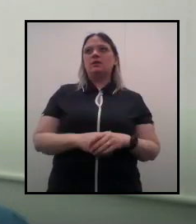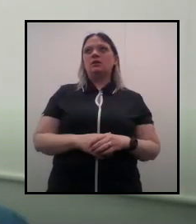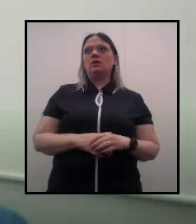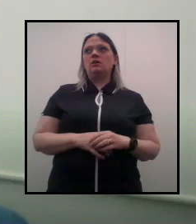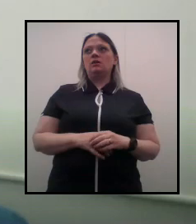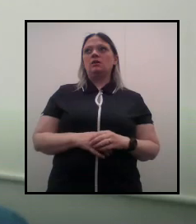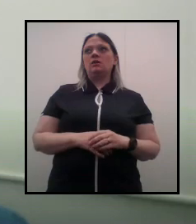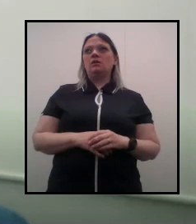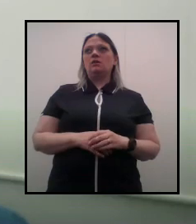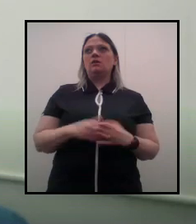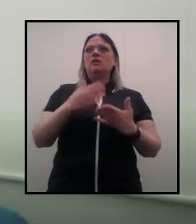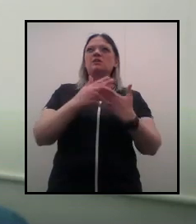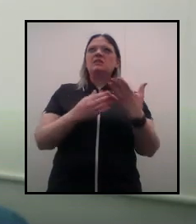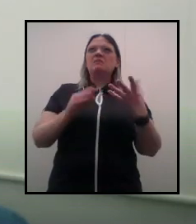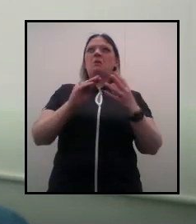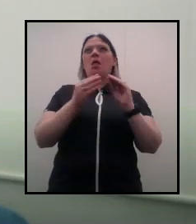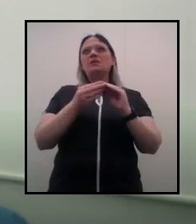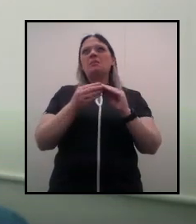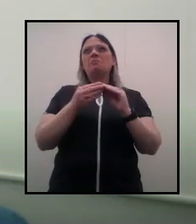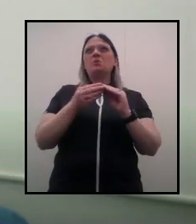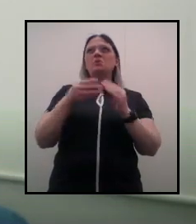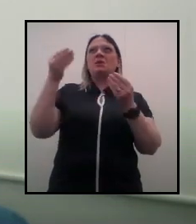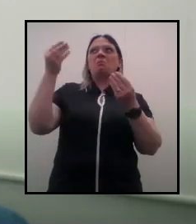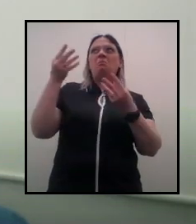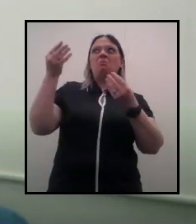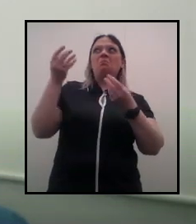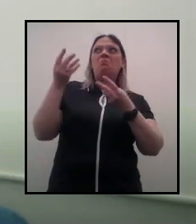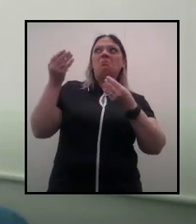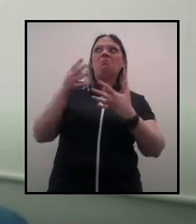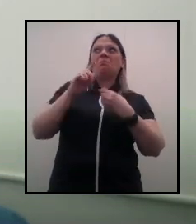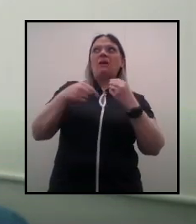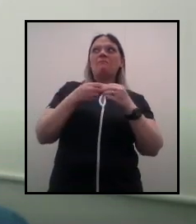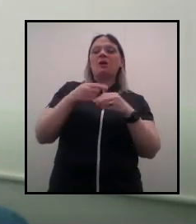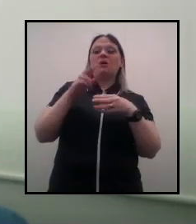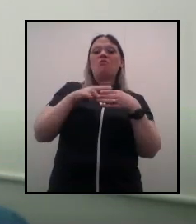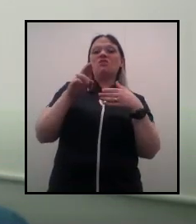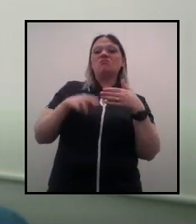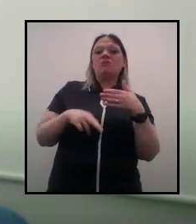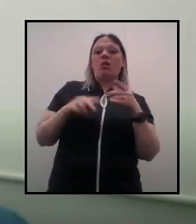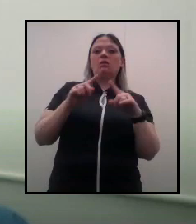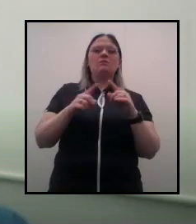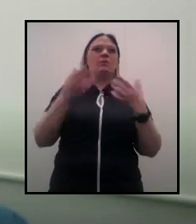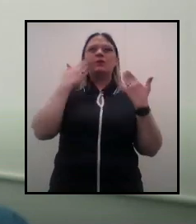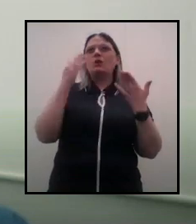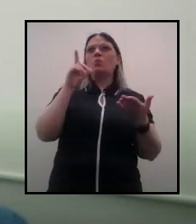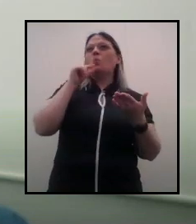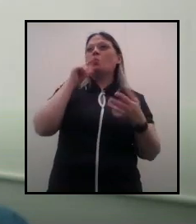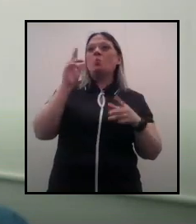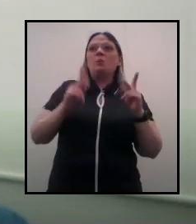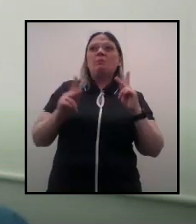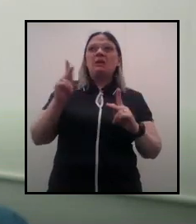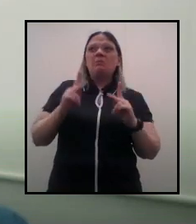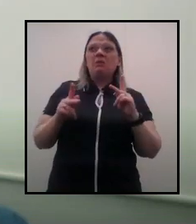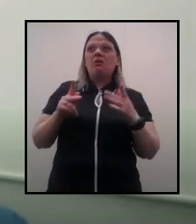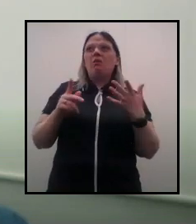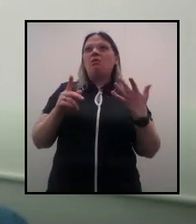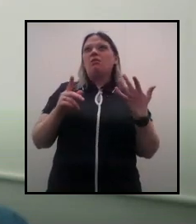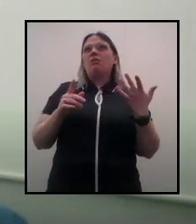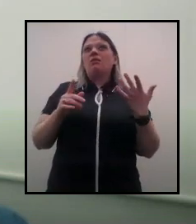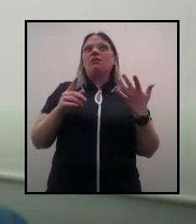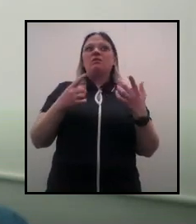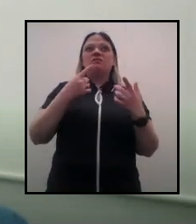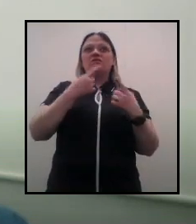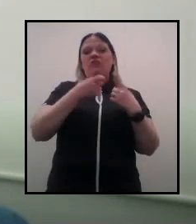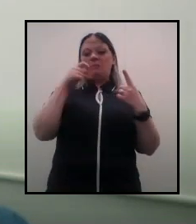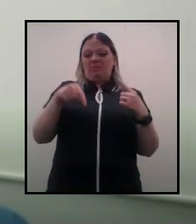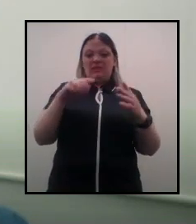some small numbers trickling in of antibody test results. We're not really sure who those people are, if they're reflected of the rest of the